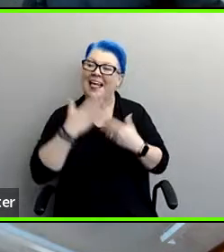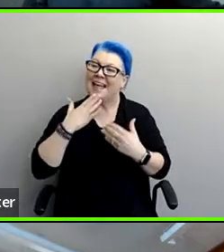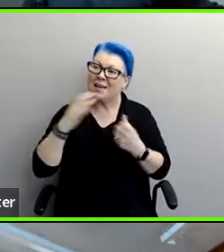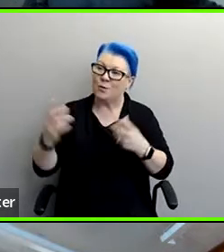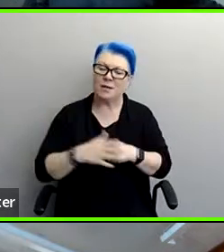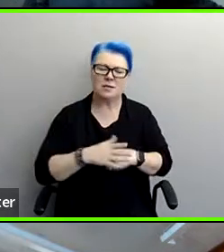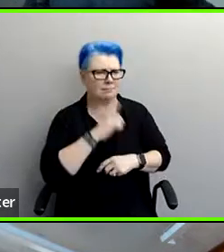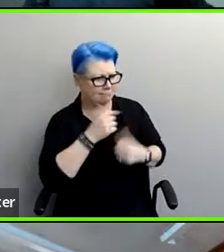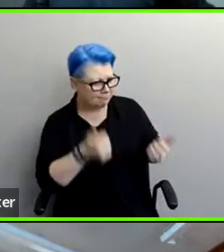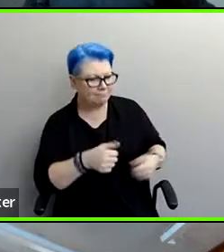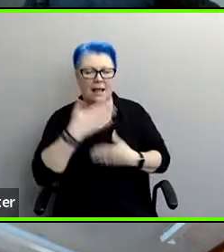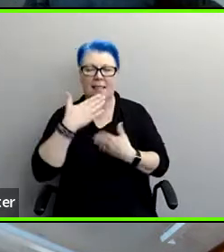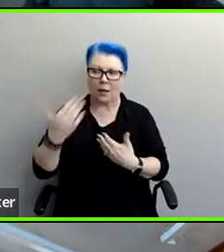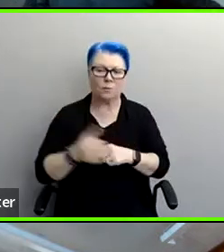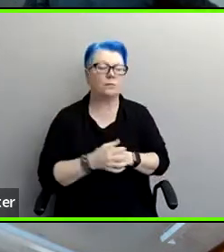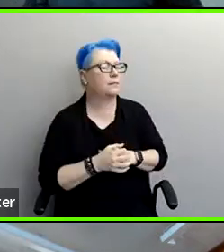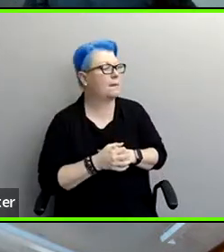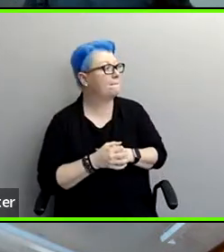Thank you so much.